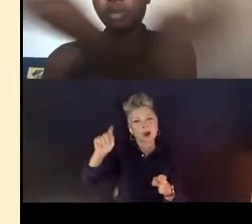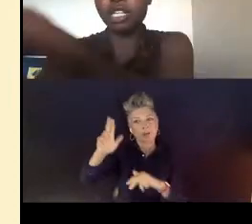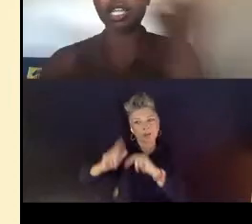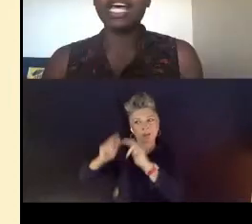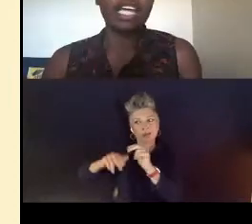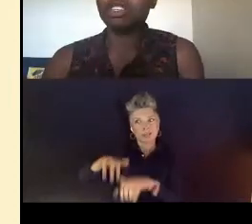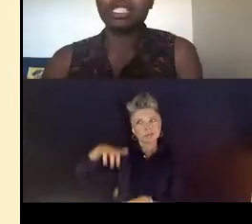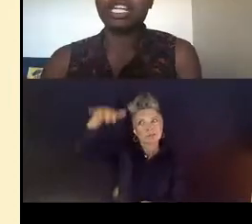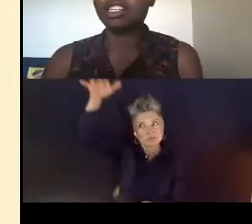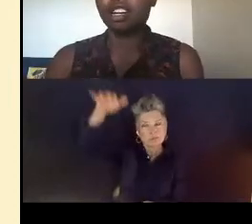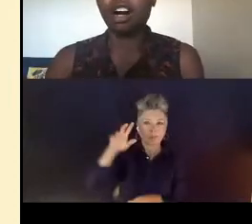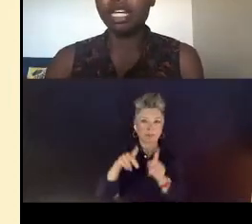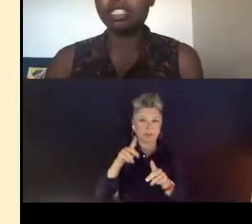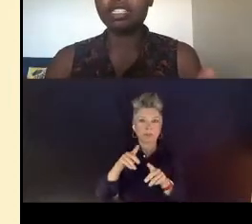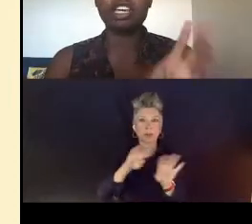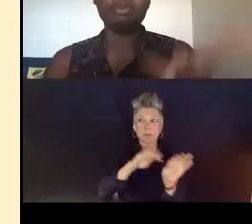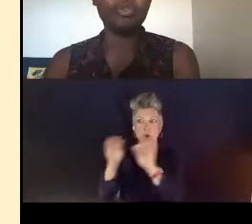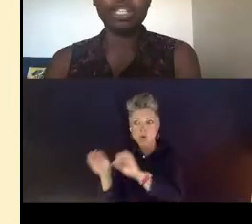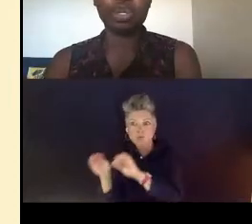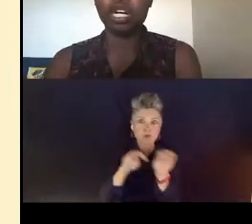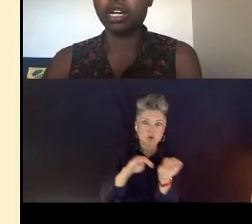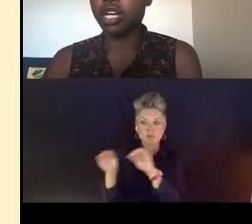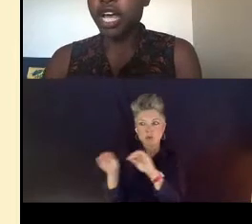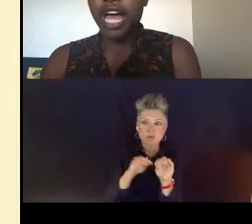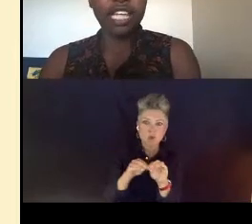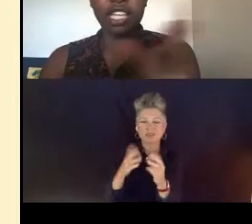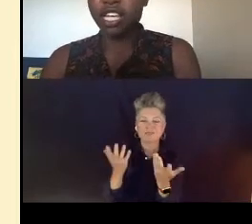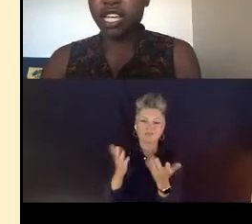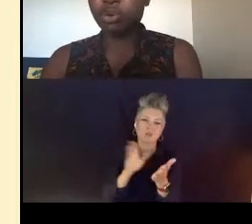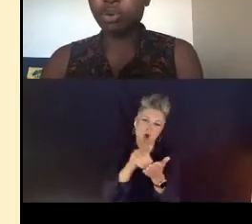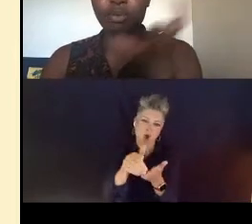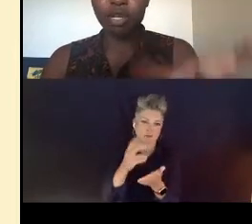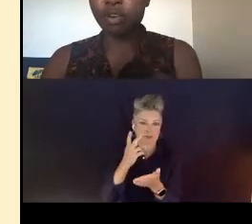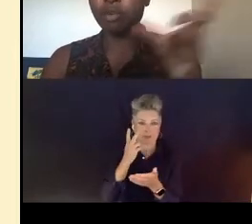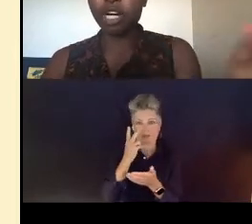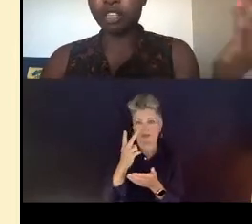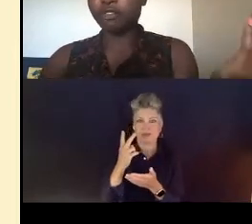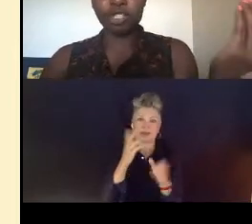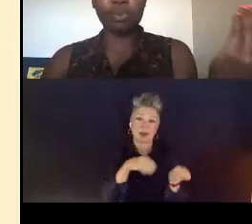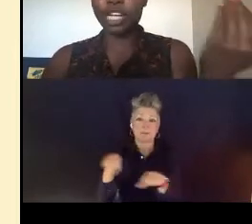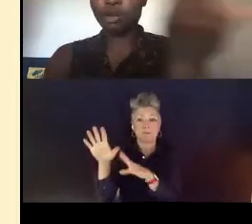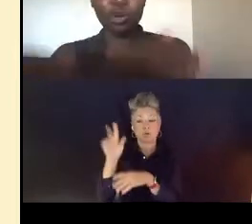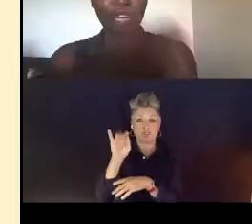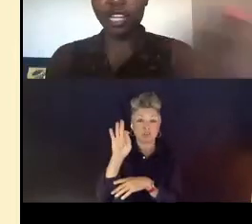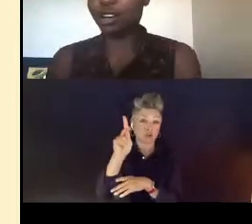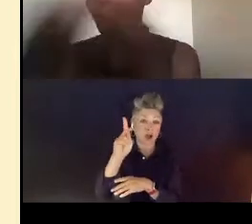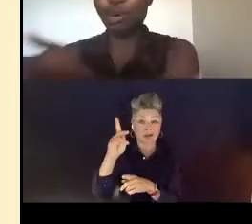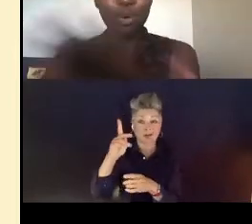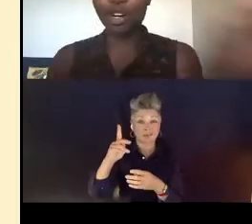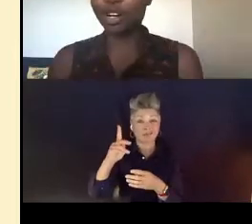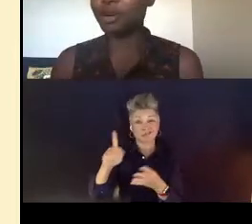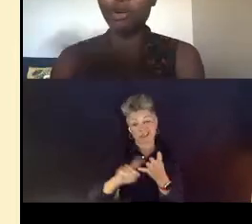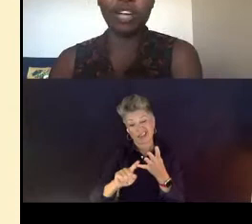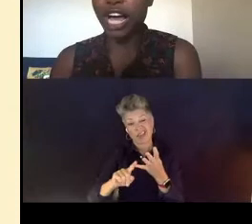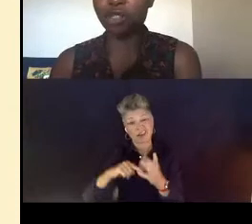every month. And so it's not uncommon to see a moving truck at the end or the middle of the month for someone either moving in